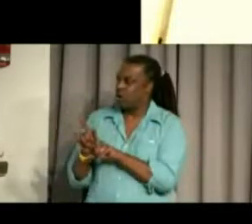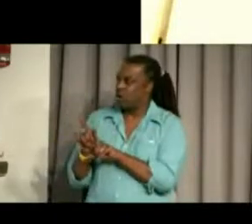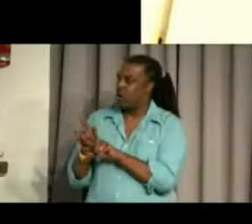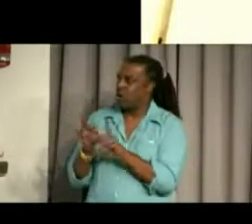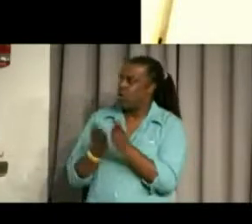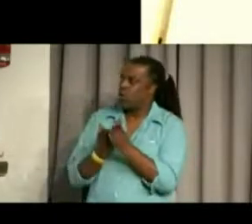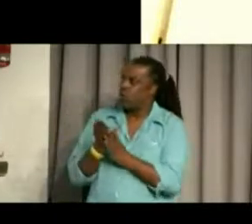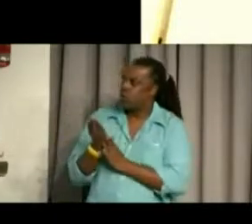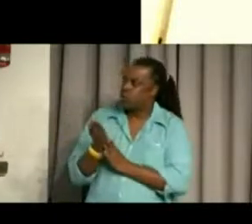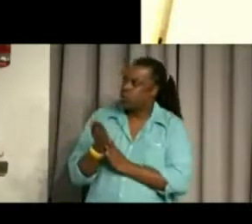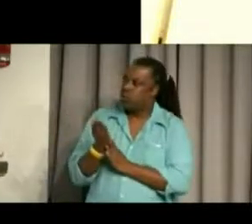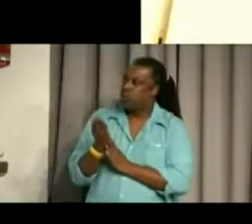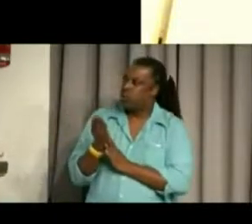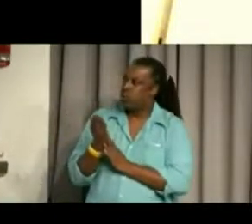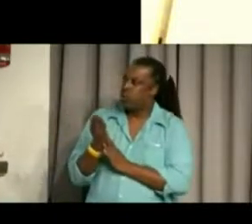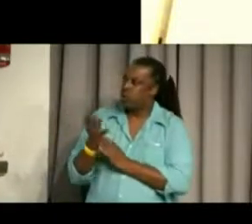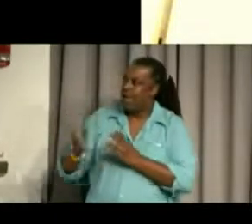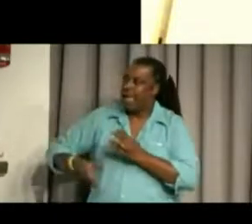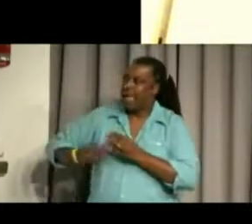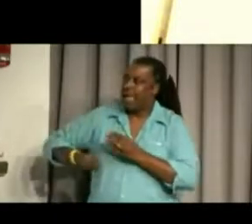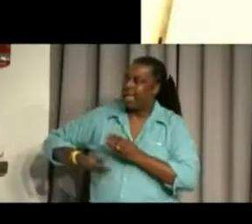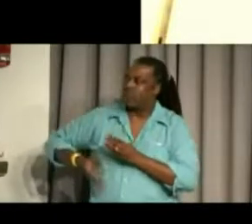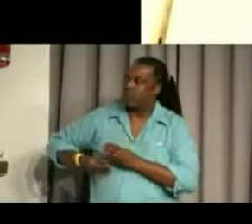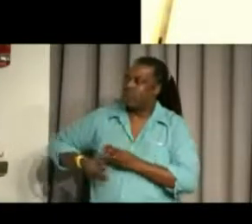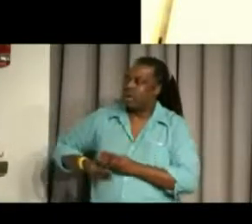through additional